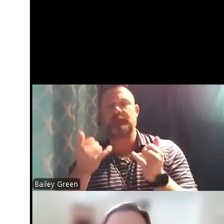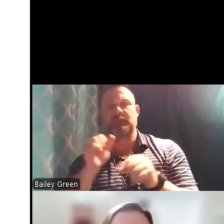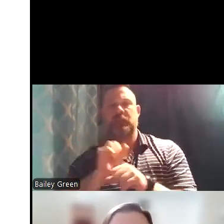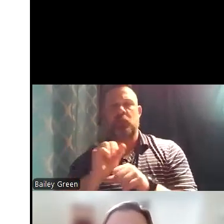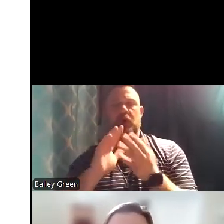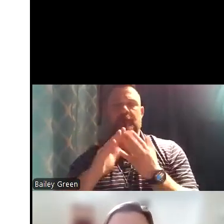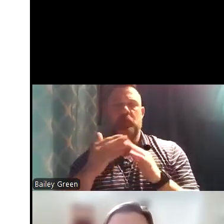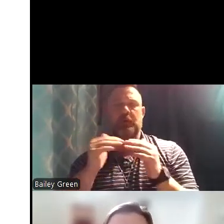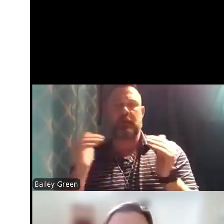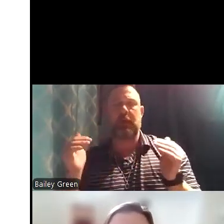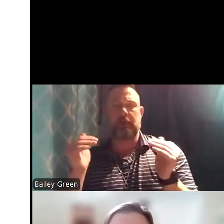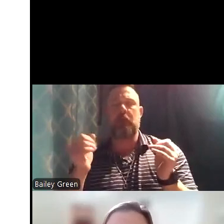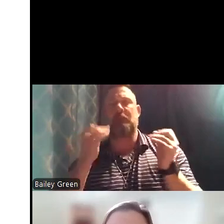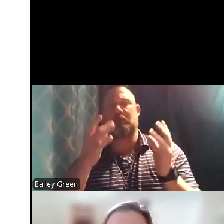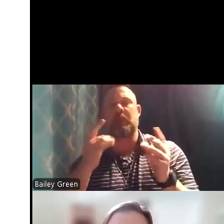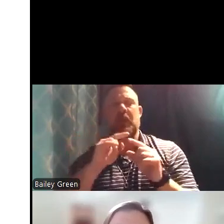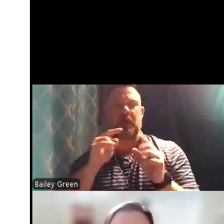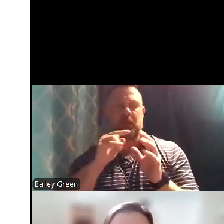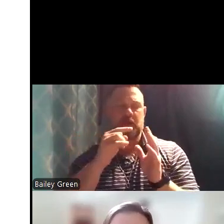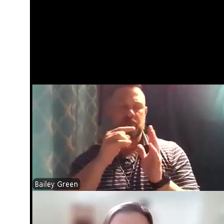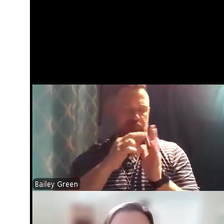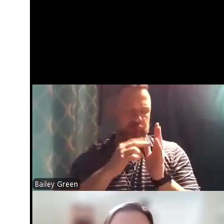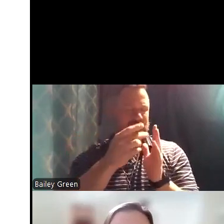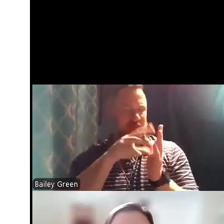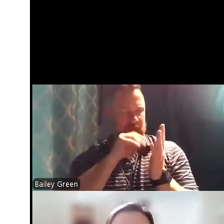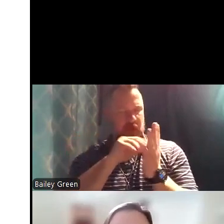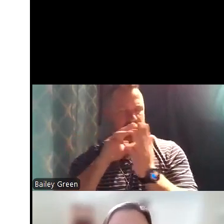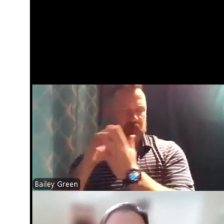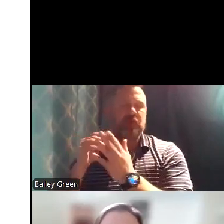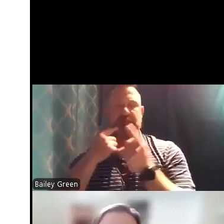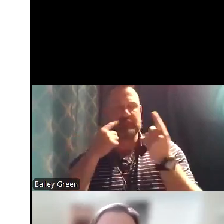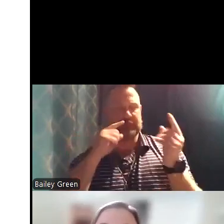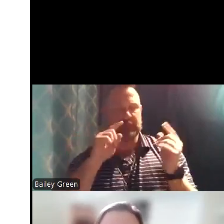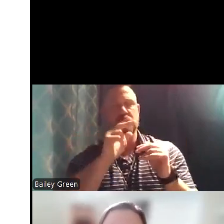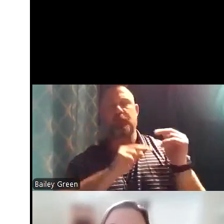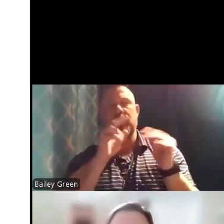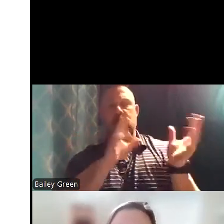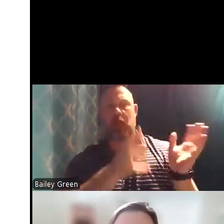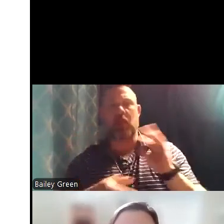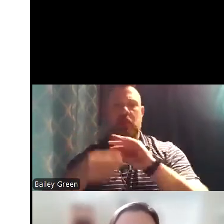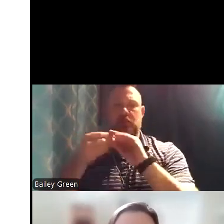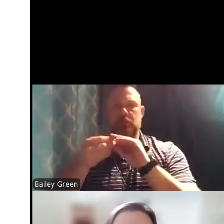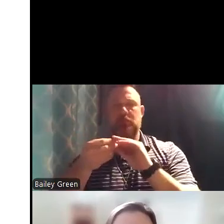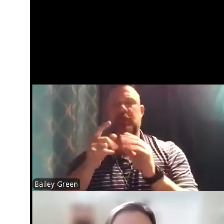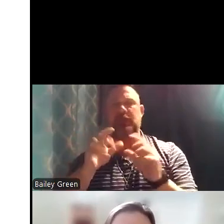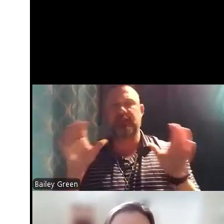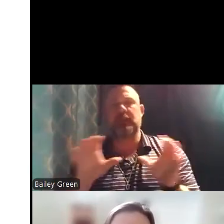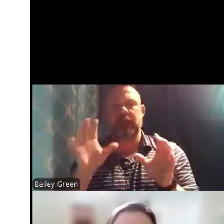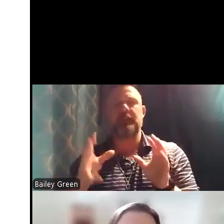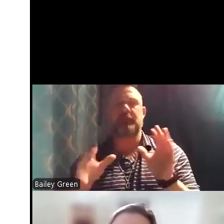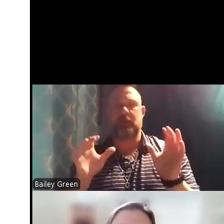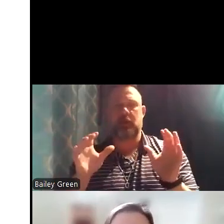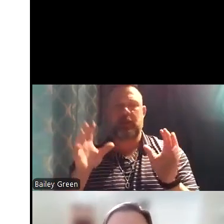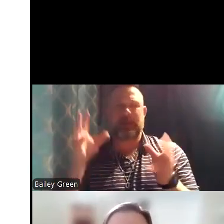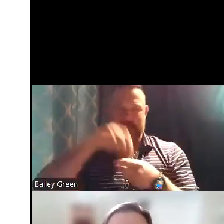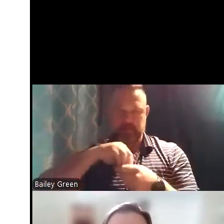level as well, because there's a lot of lessons and successes to build on there. And then we've been trying to host different engagement activities to gain input